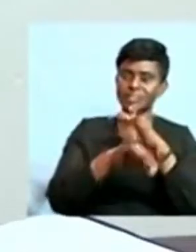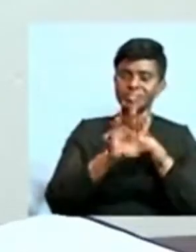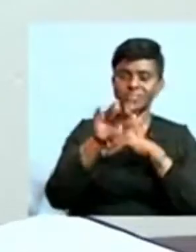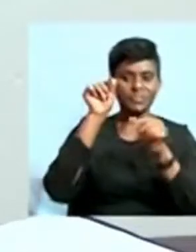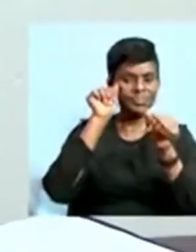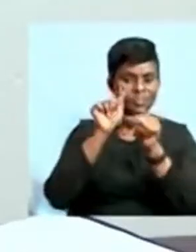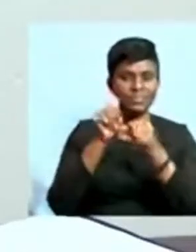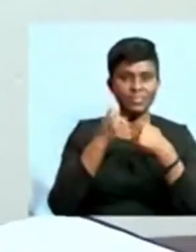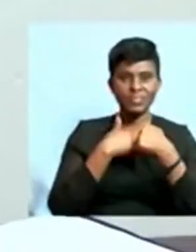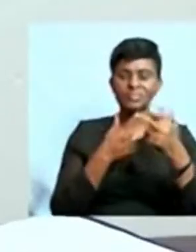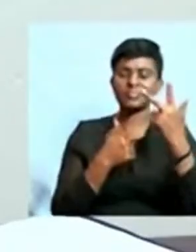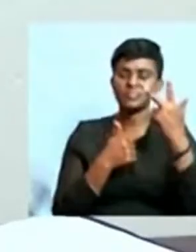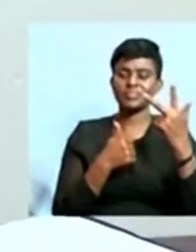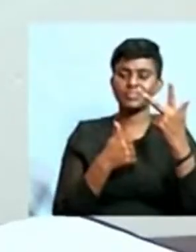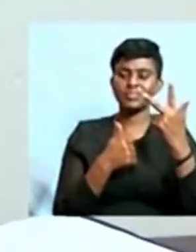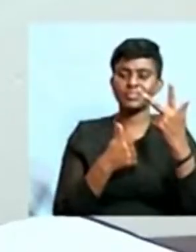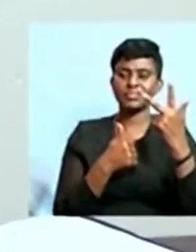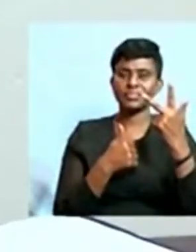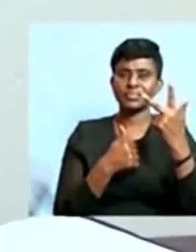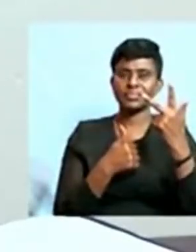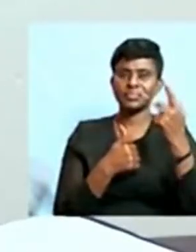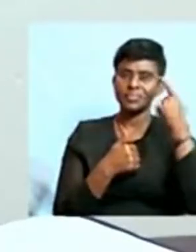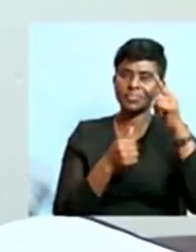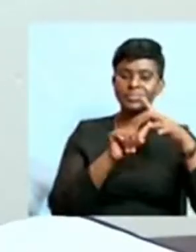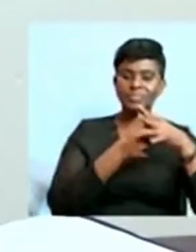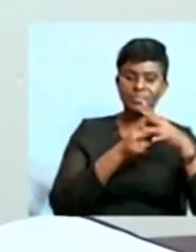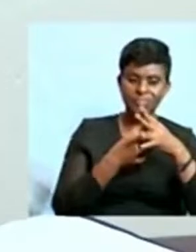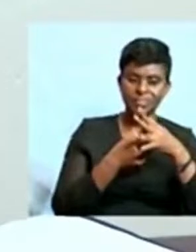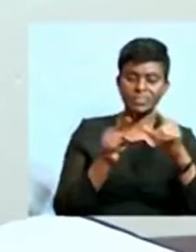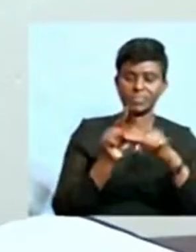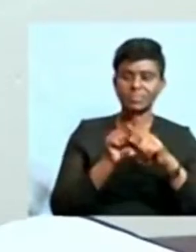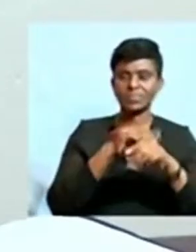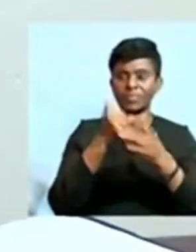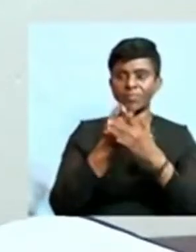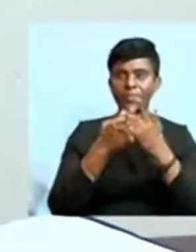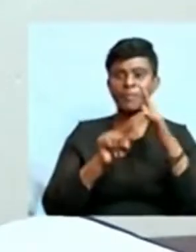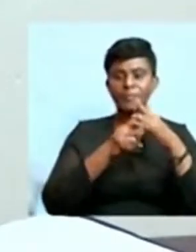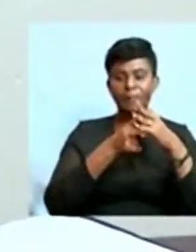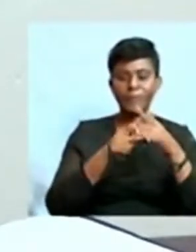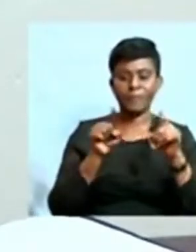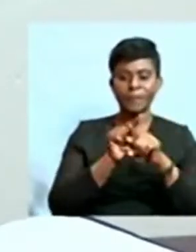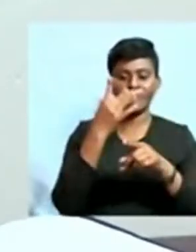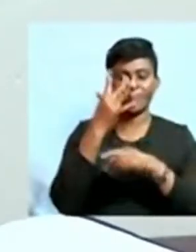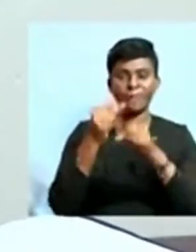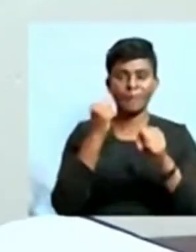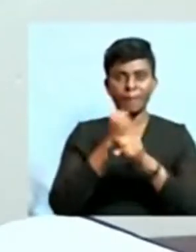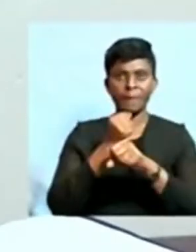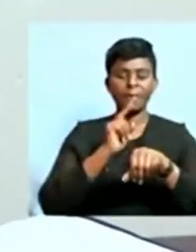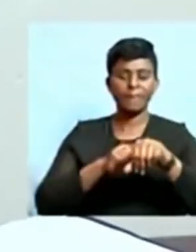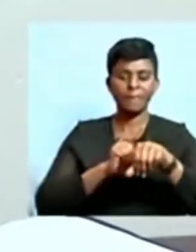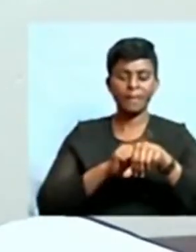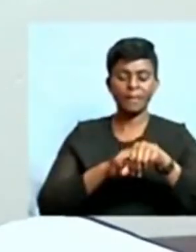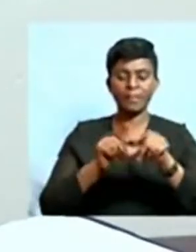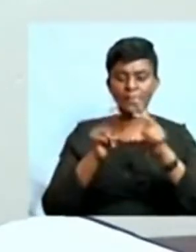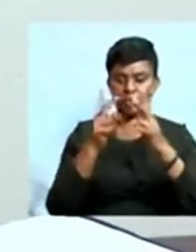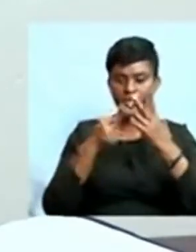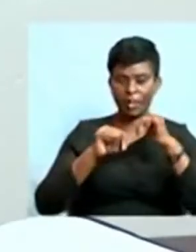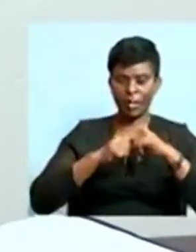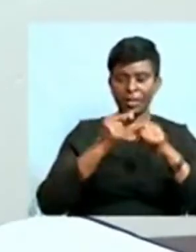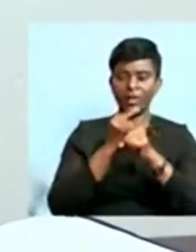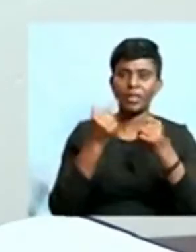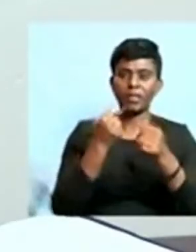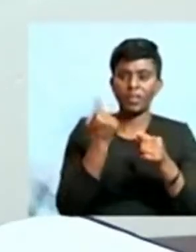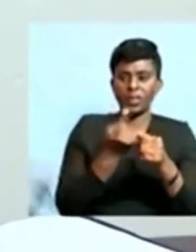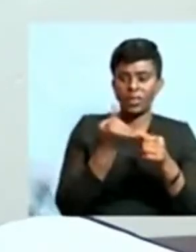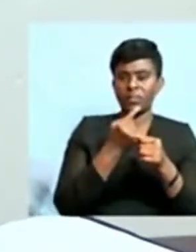agreement, we had 3 aircraft initially for startup. The startup is a 5-year period, so we are just